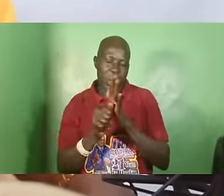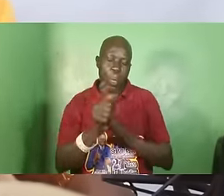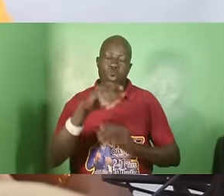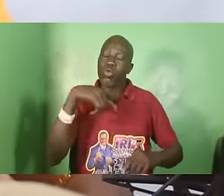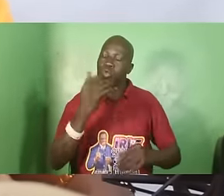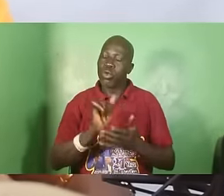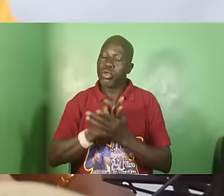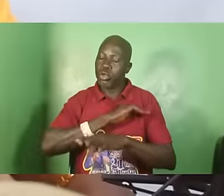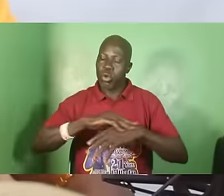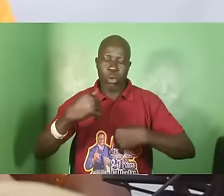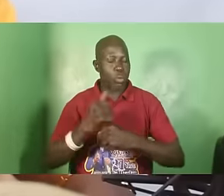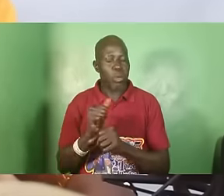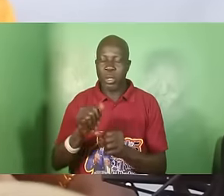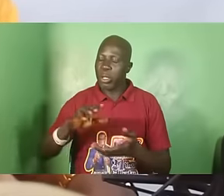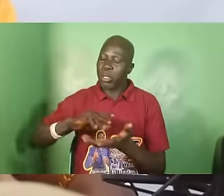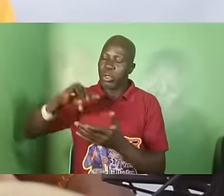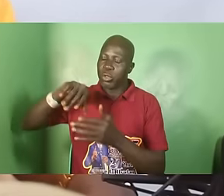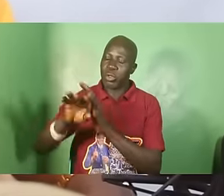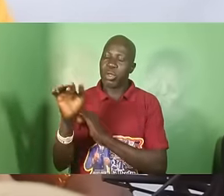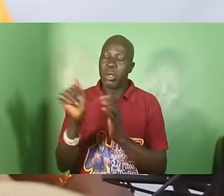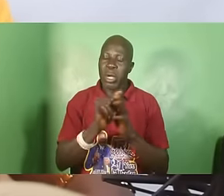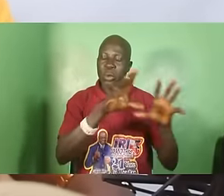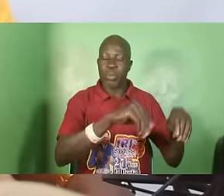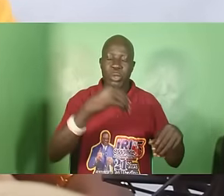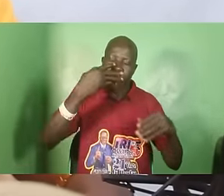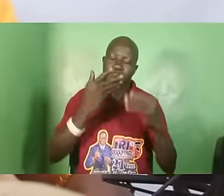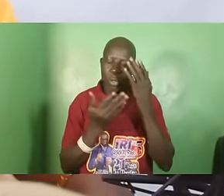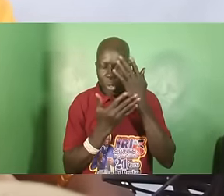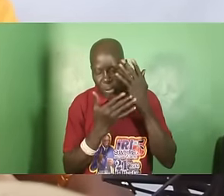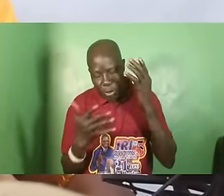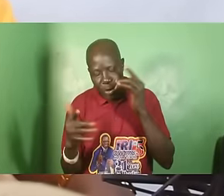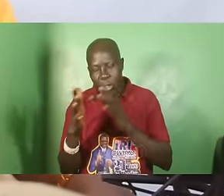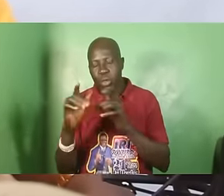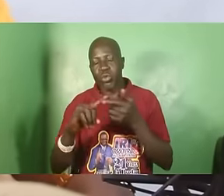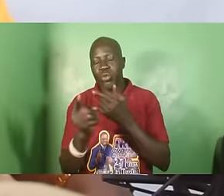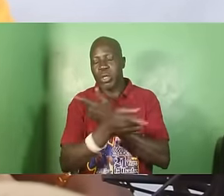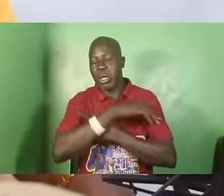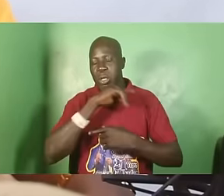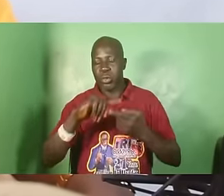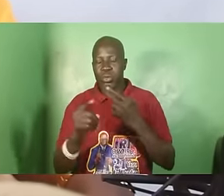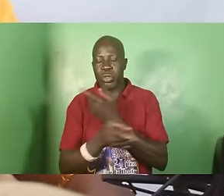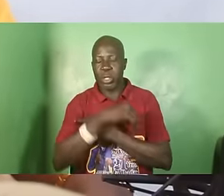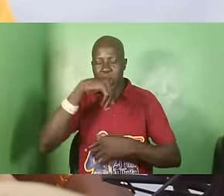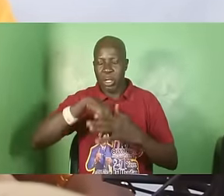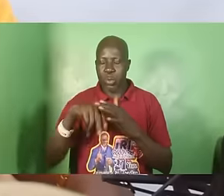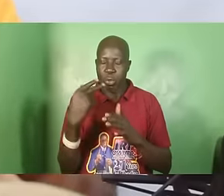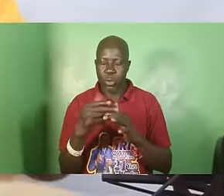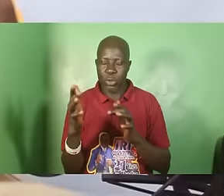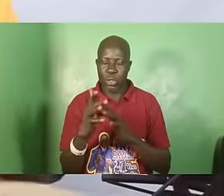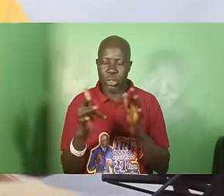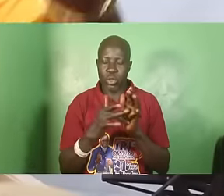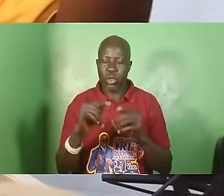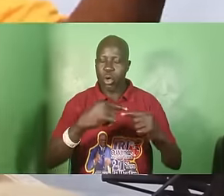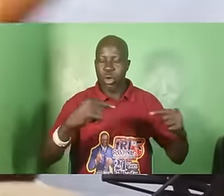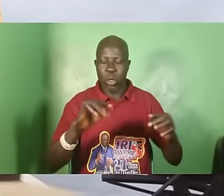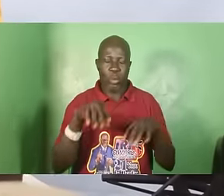orógbó lo. Who is the one that making them to use the glory? Mo tiẹ̀ ló gbọ́ ẹ̀jẹ̀ Jésù. I put my mouth and blood on Jesus. Lónìí àná lónìí. Today and today. Lórúkọ Jésù. In the name of Jesus. Ọ̀tá wọn